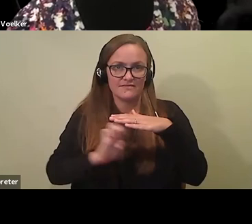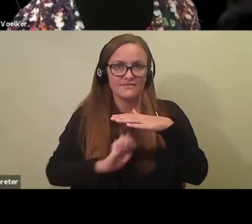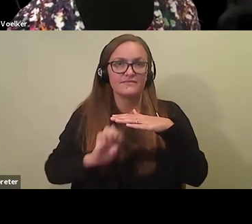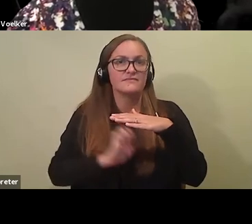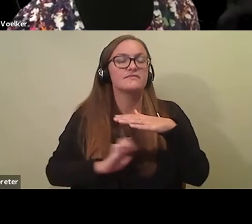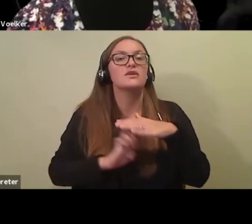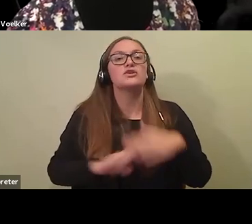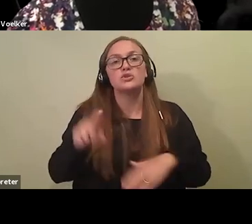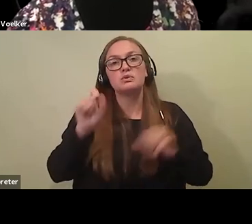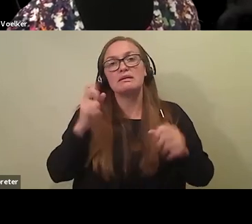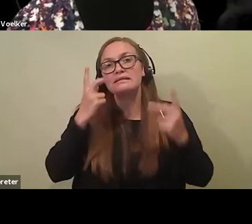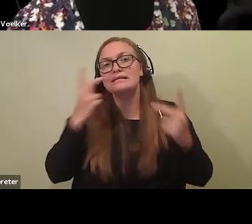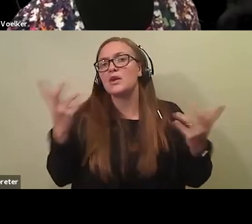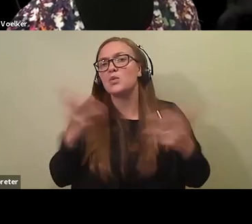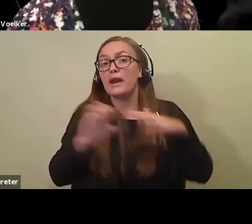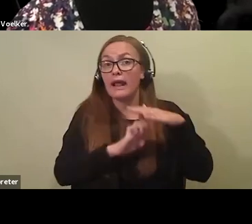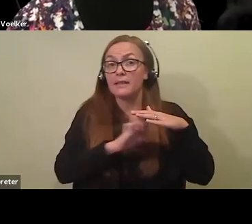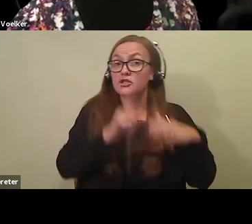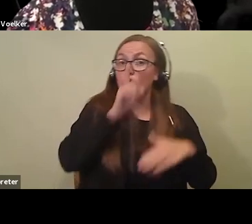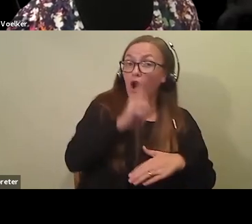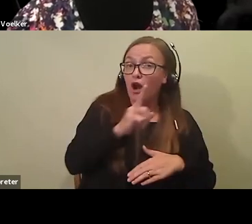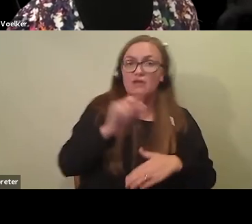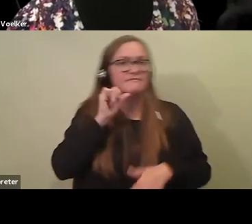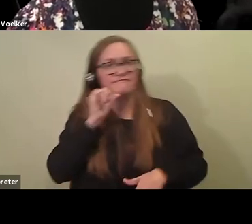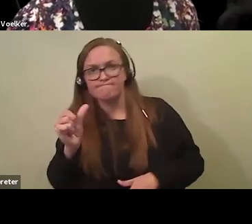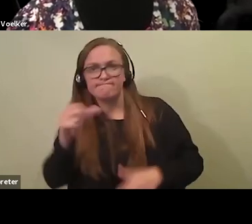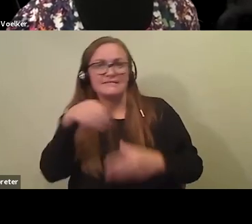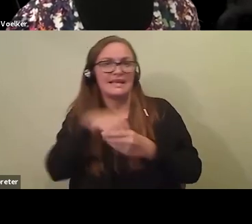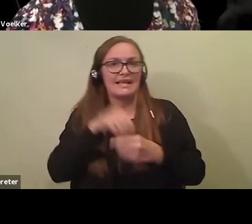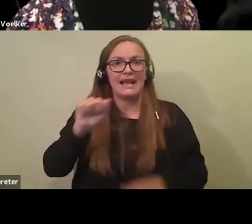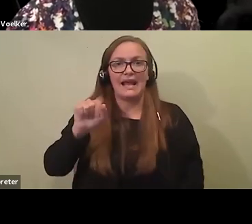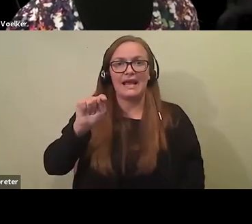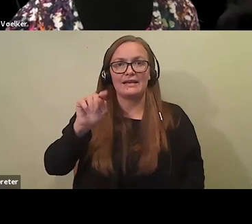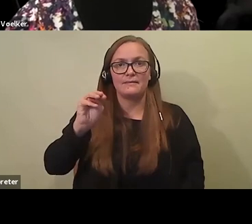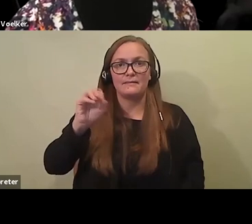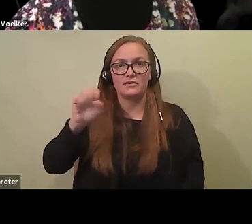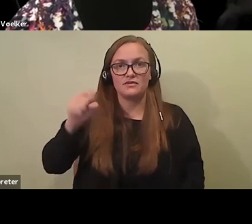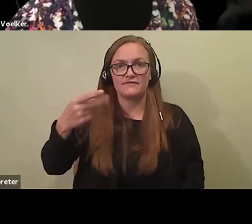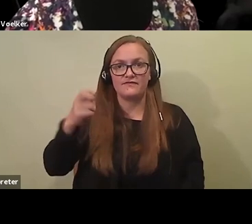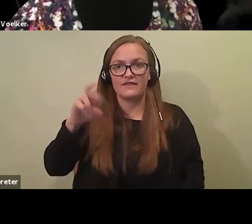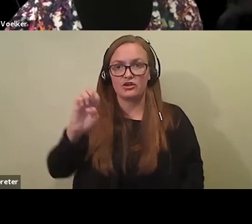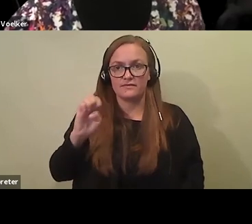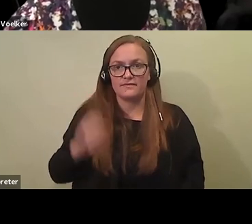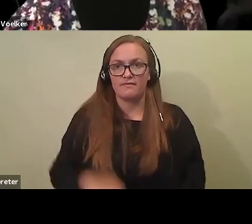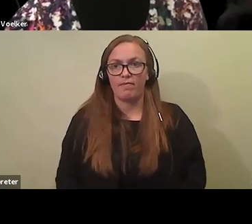what elements are and are not in the atmosphere. And then maybe they might be indicative of some cats like Barbara's.